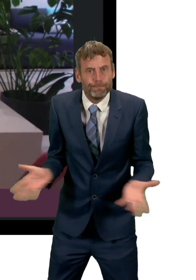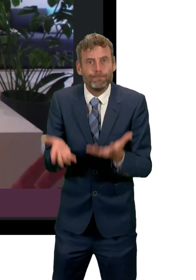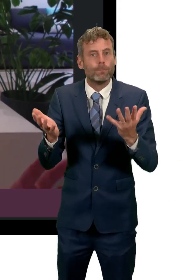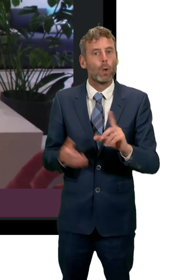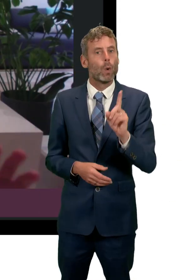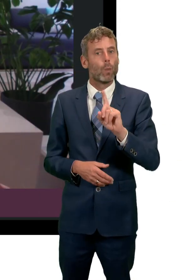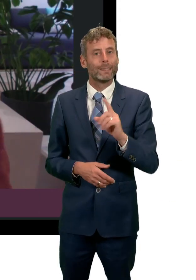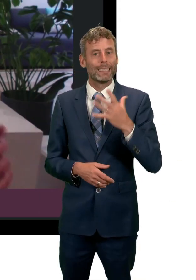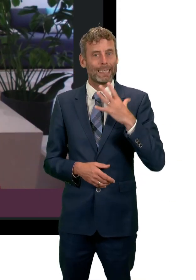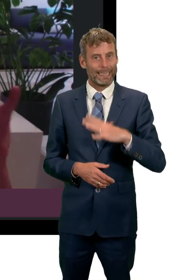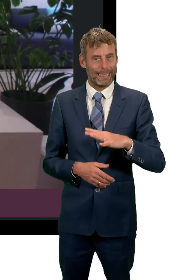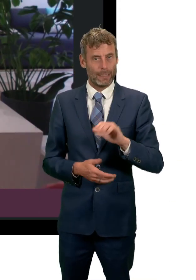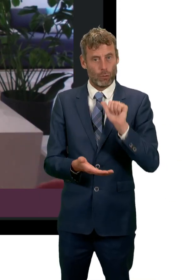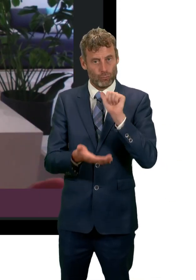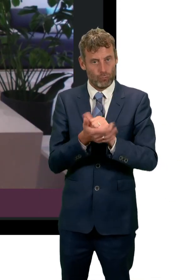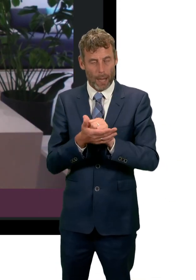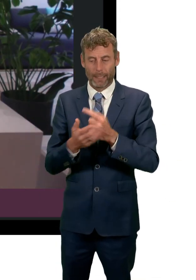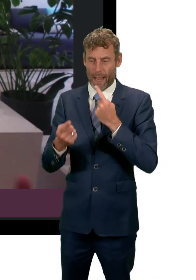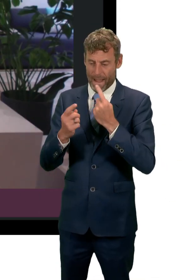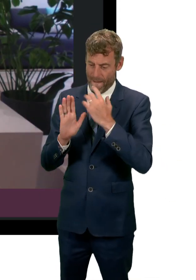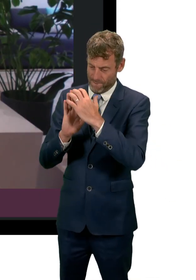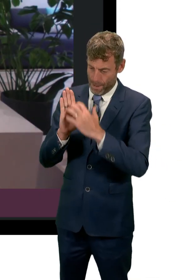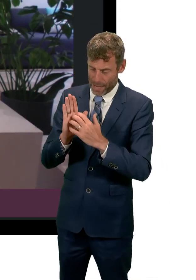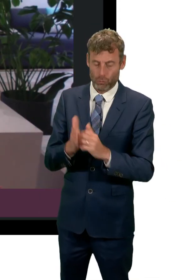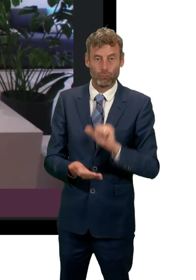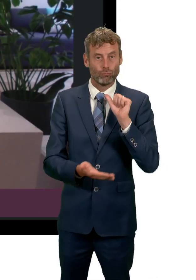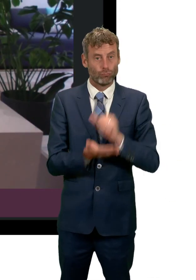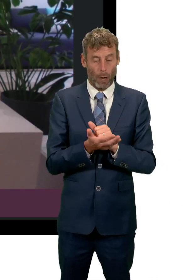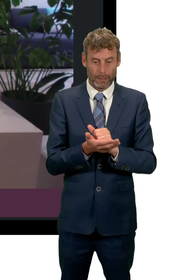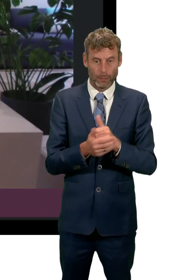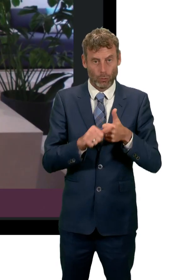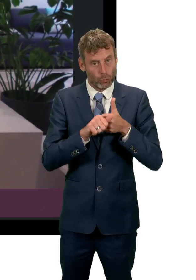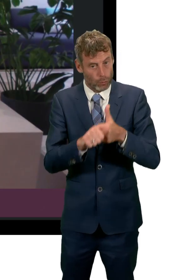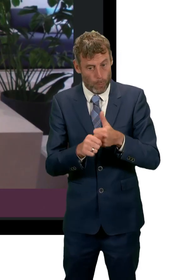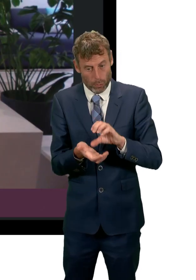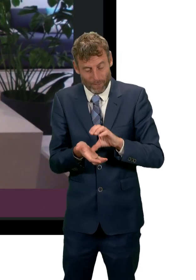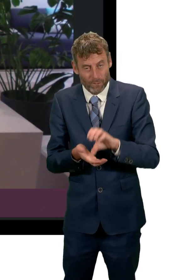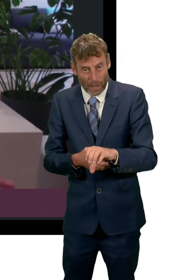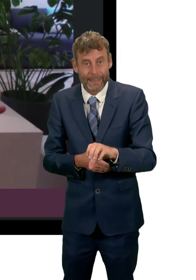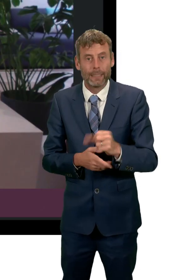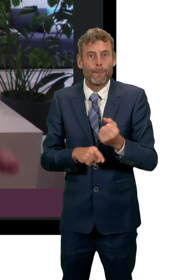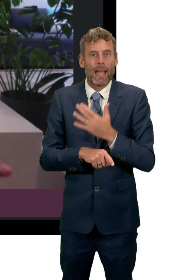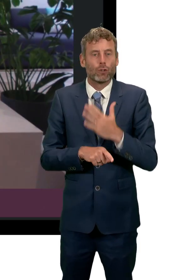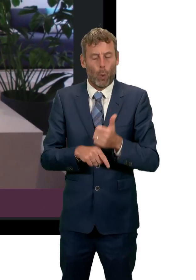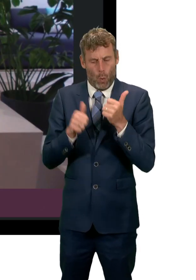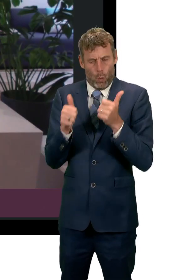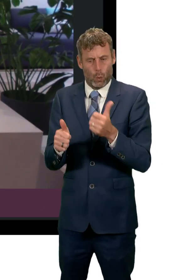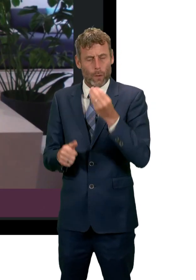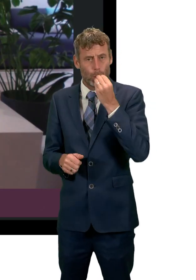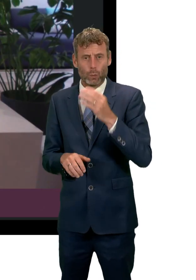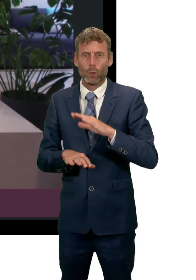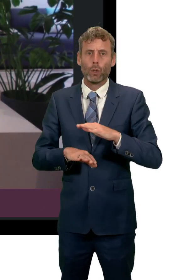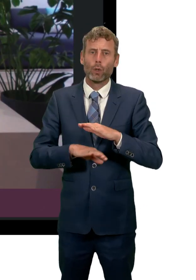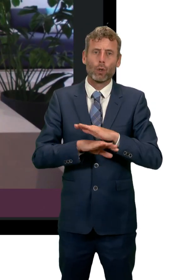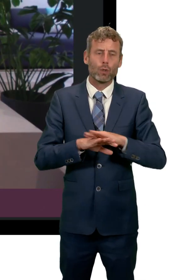and subsidy, so down-regulating the unhealthy stuff, reducing ridiculous subsidies on overproduction of